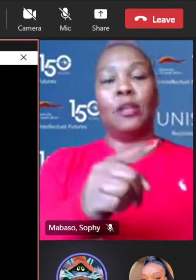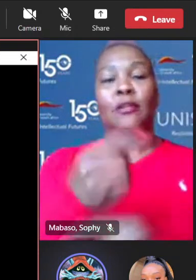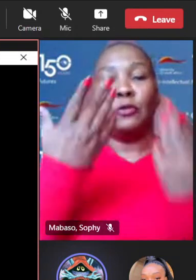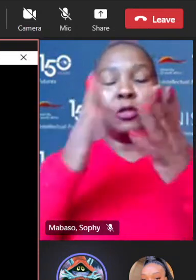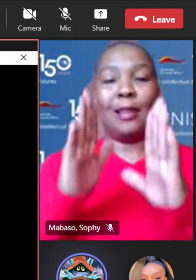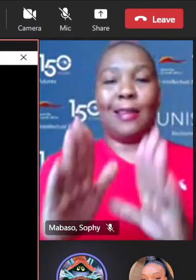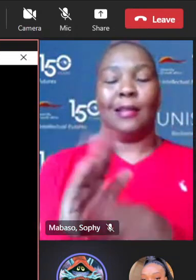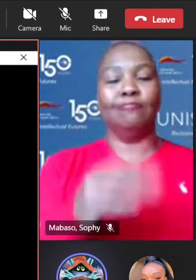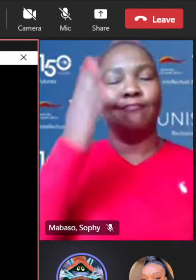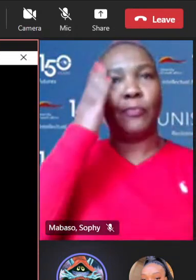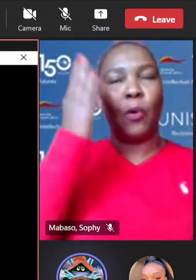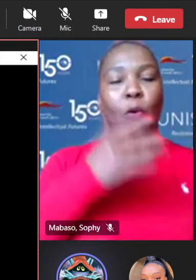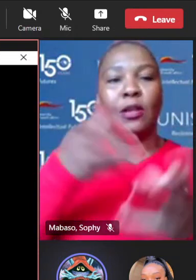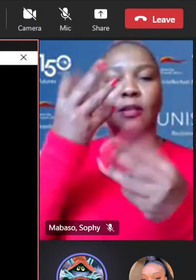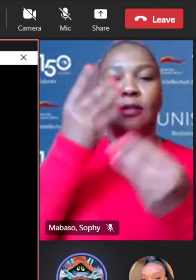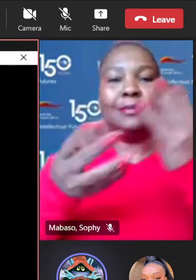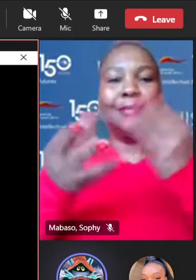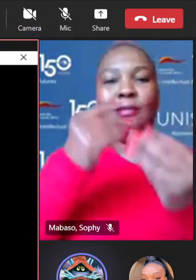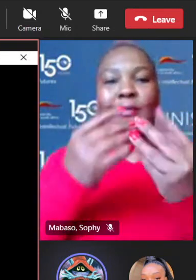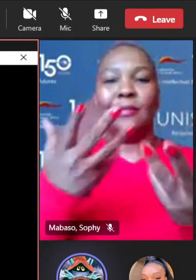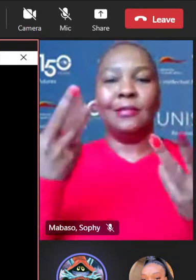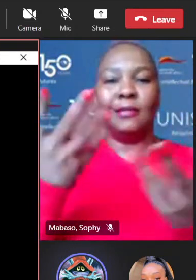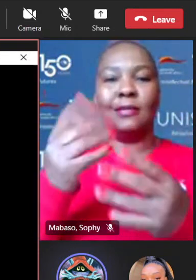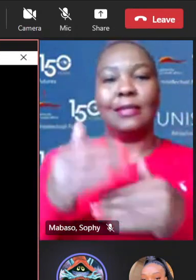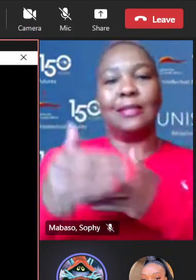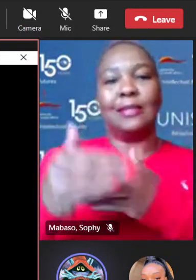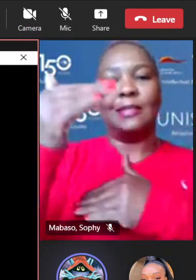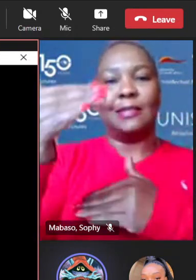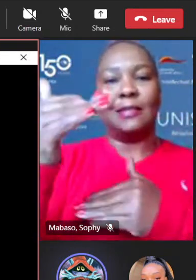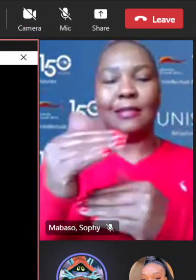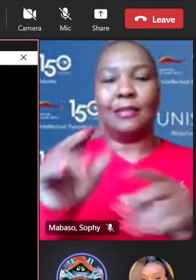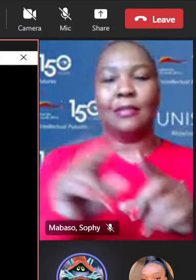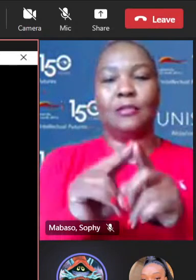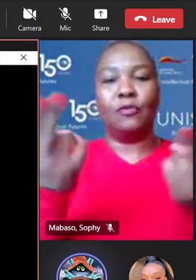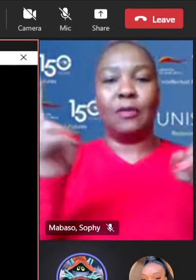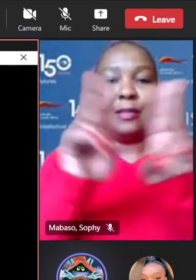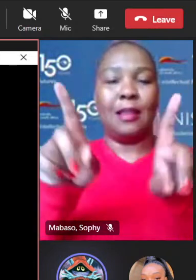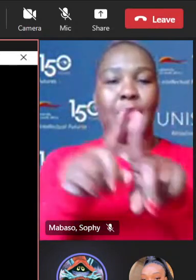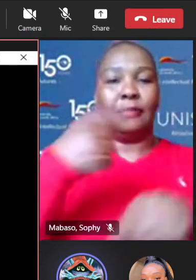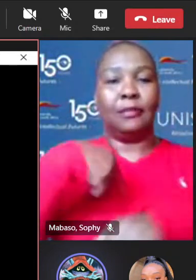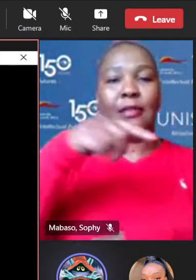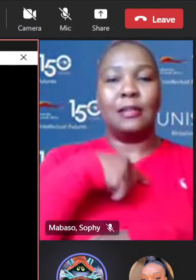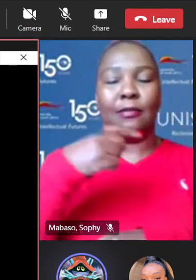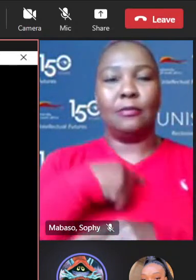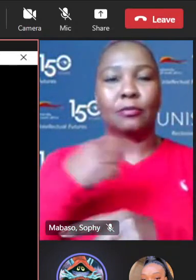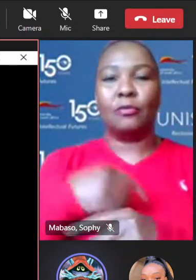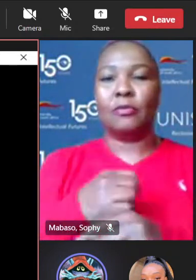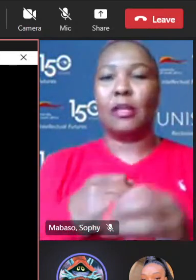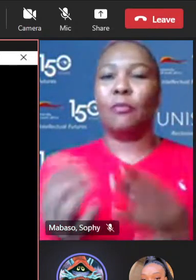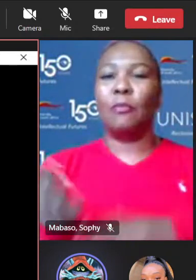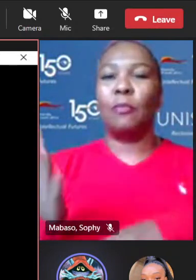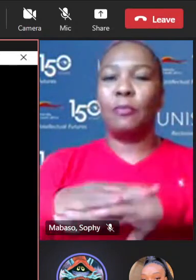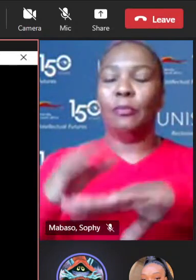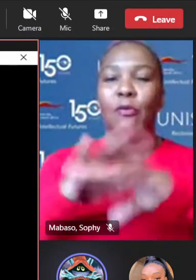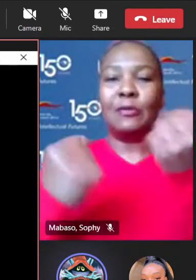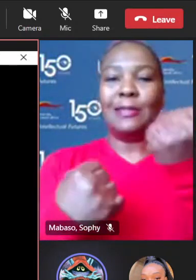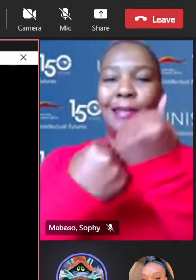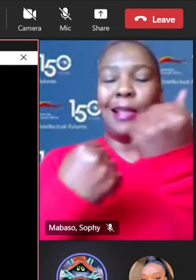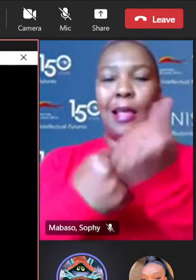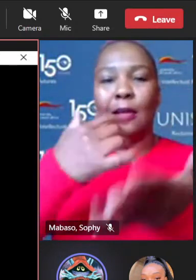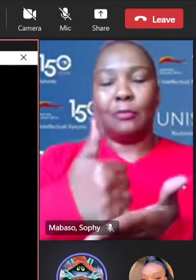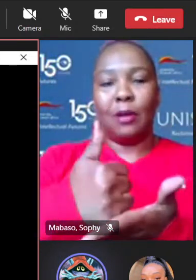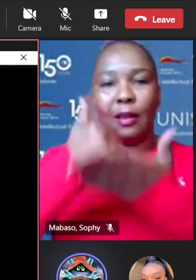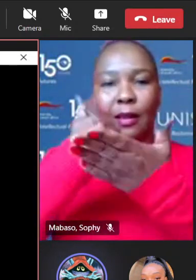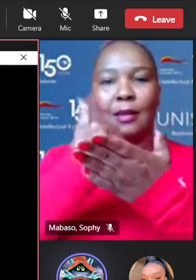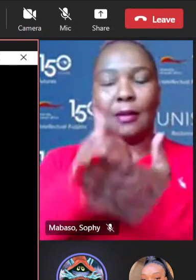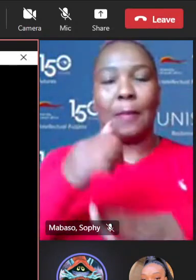a distance education university like ours requires a lot of support and help. And we are